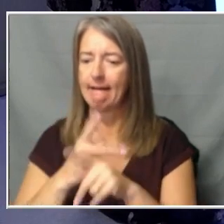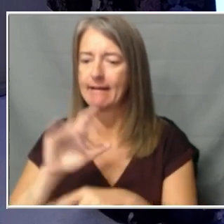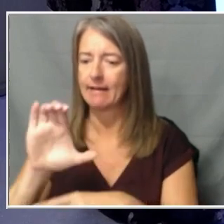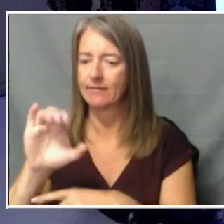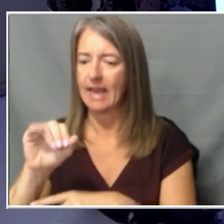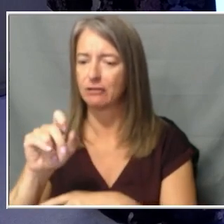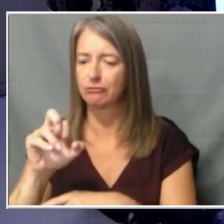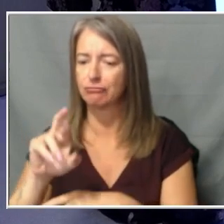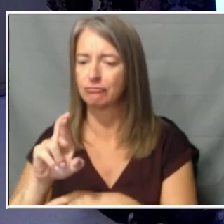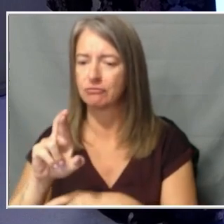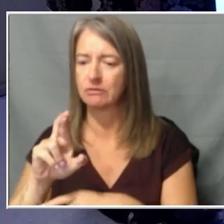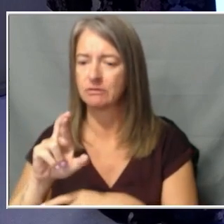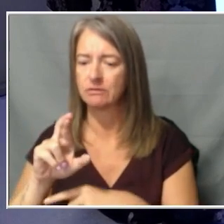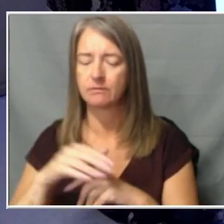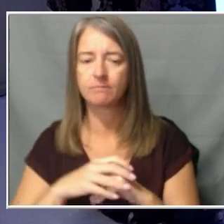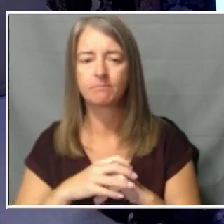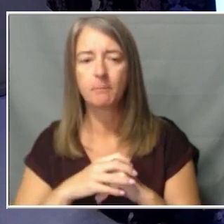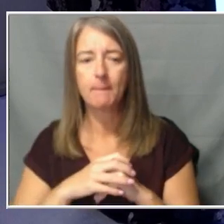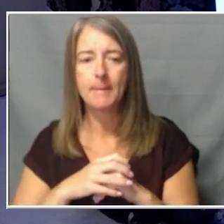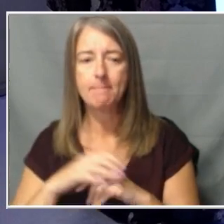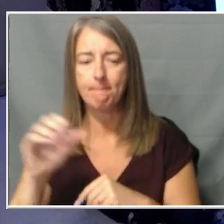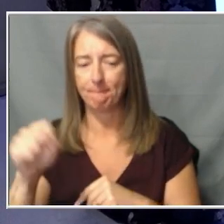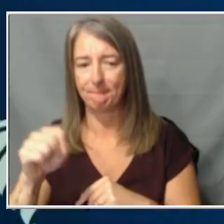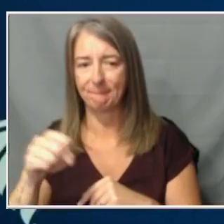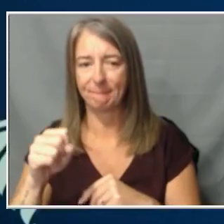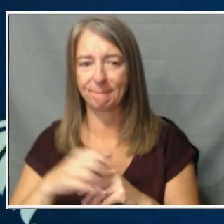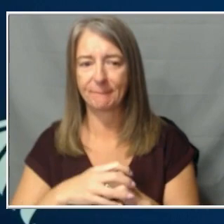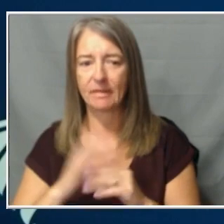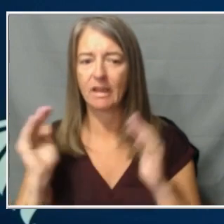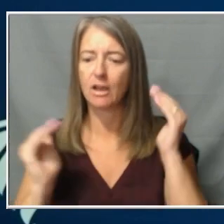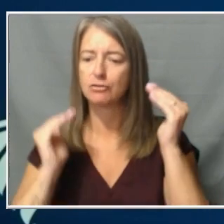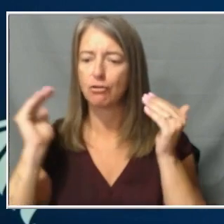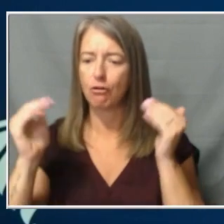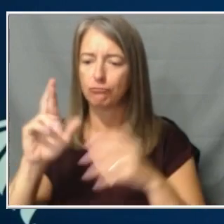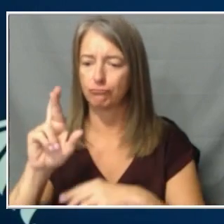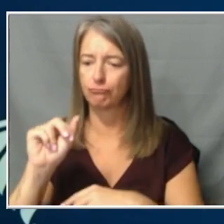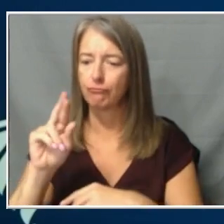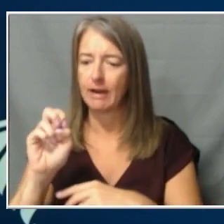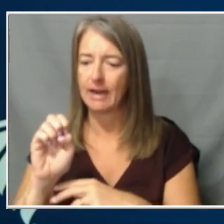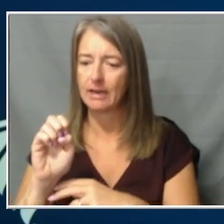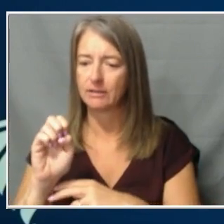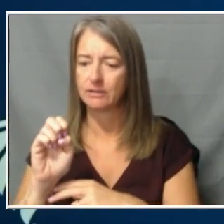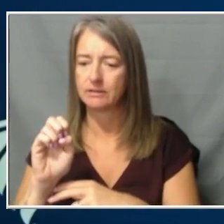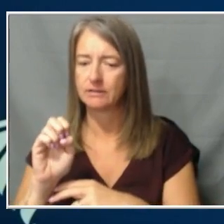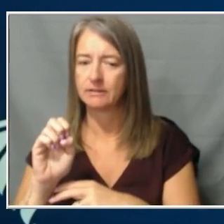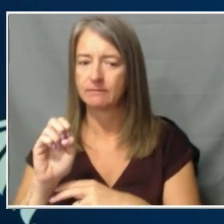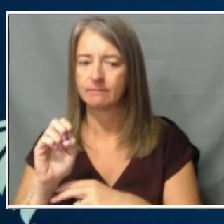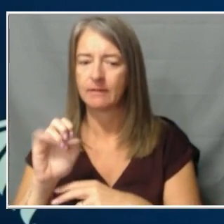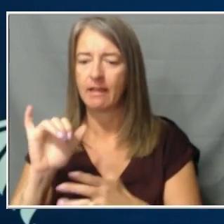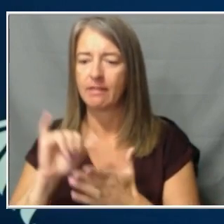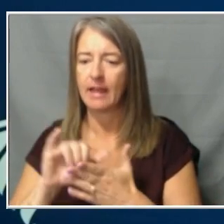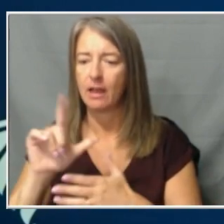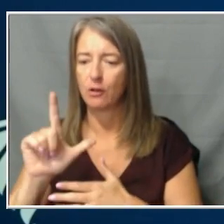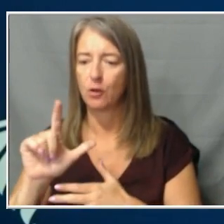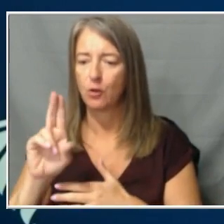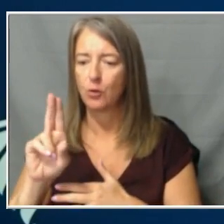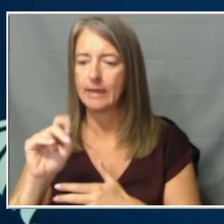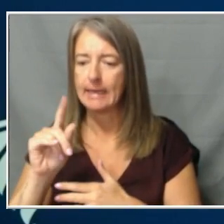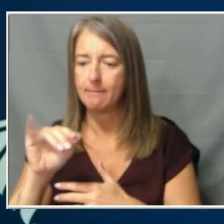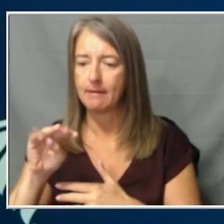that rare as well? Yes, in adults it is rare. Acute lymphoblastic leukemia is more common in